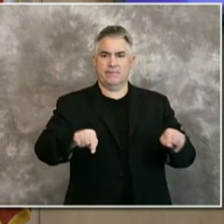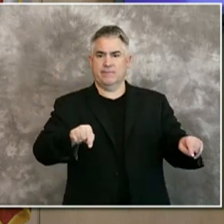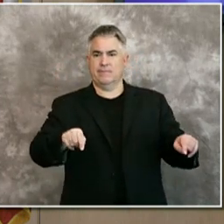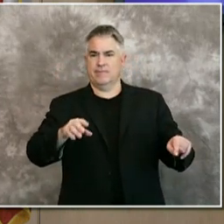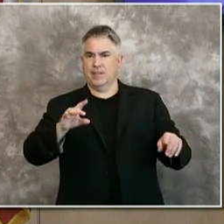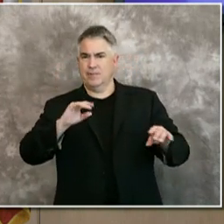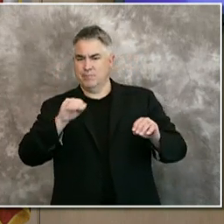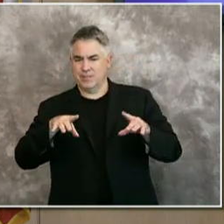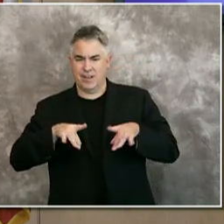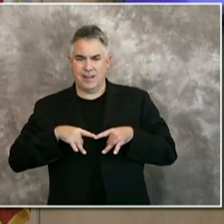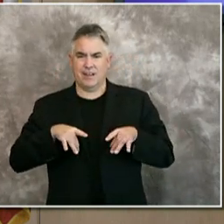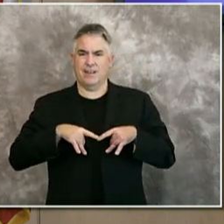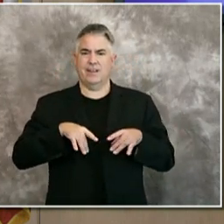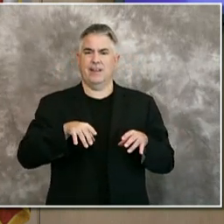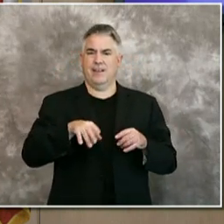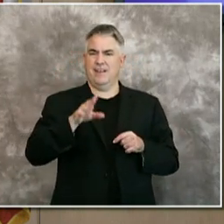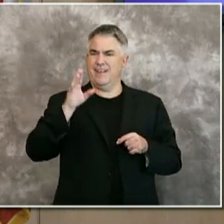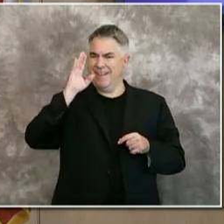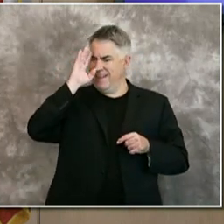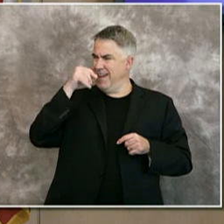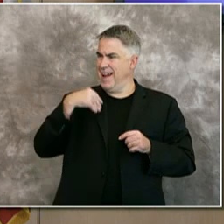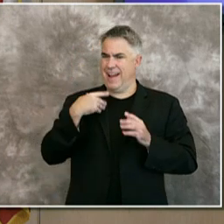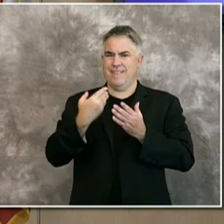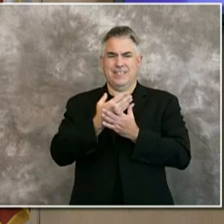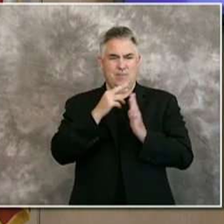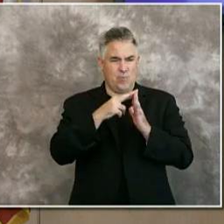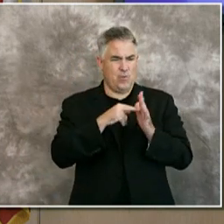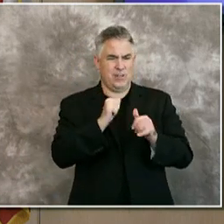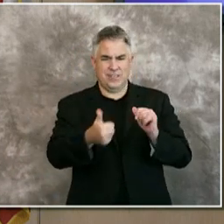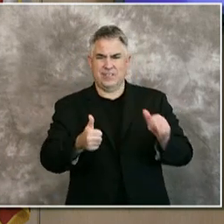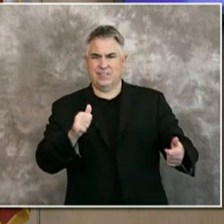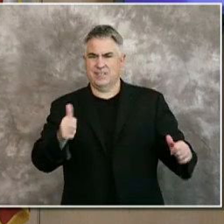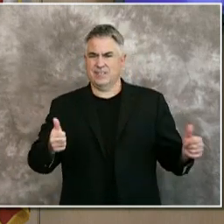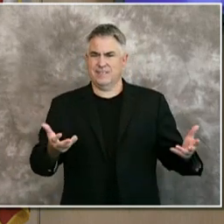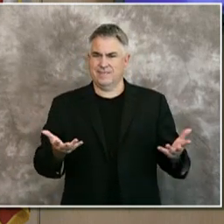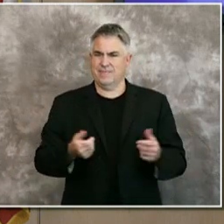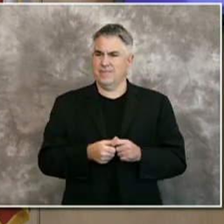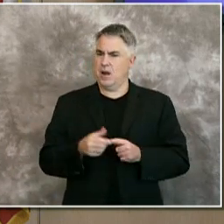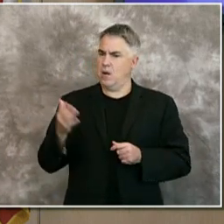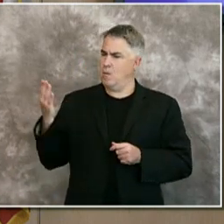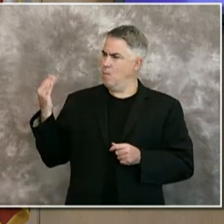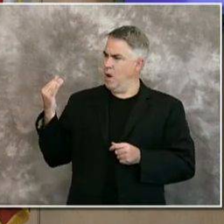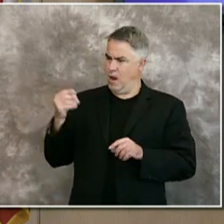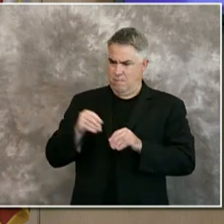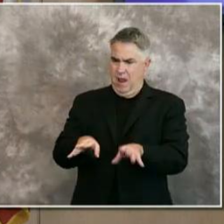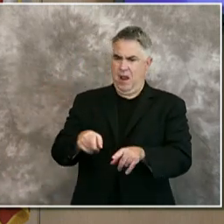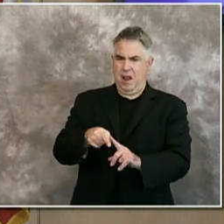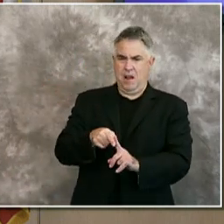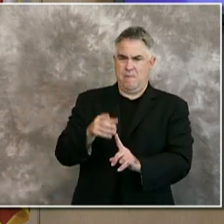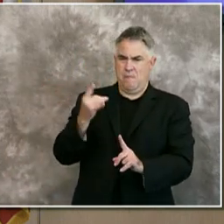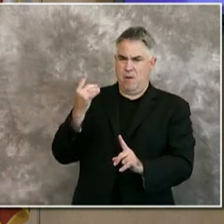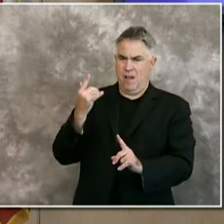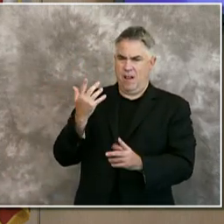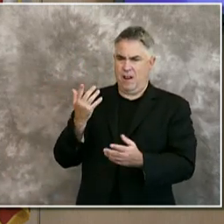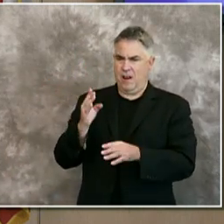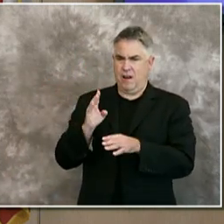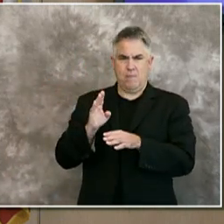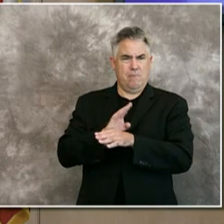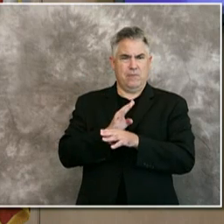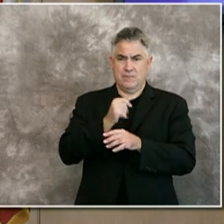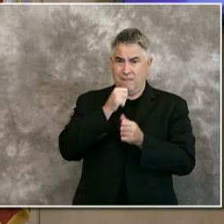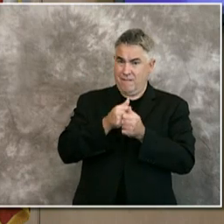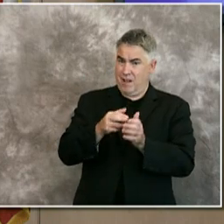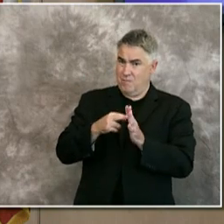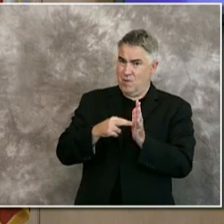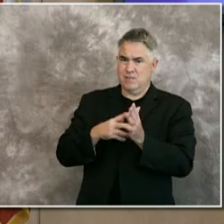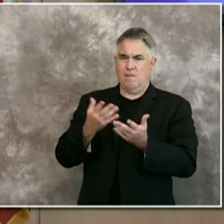are imposing these new restrictions, but what do you think happened to let us get to this point? I mean, like, is this because of bad actor businesses not following the rules or people not doing enough themselves?